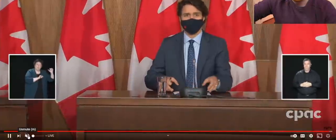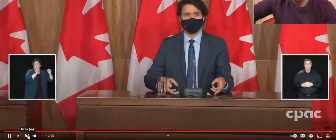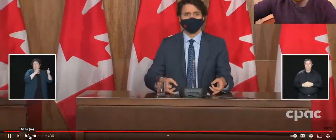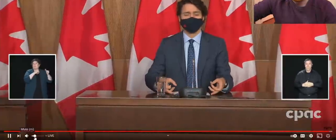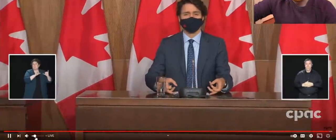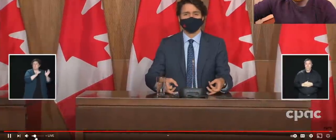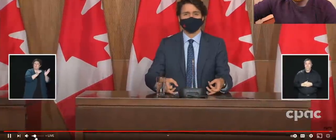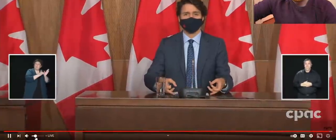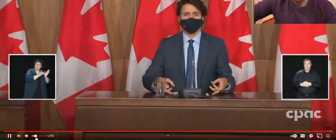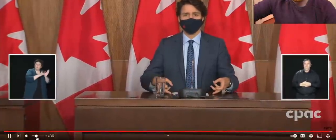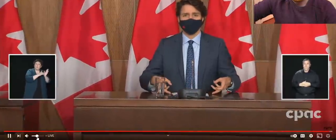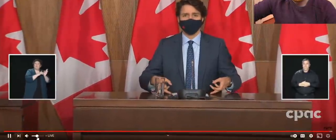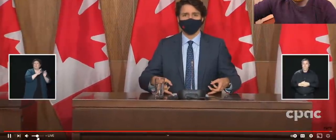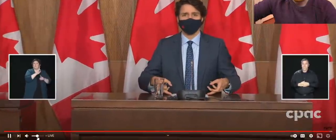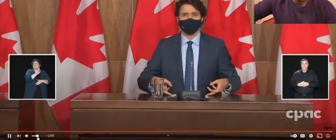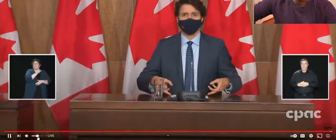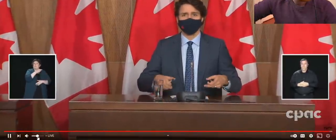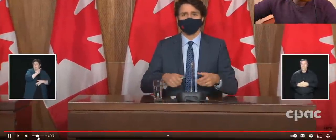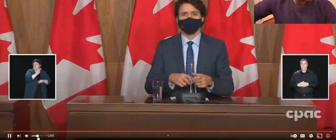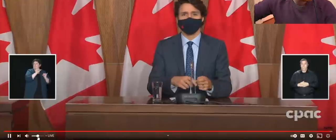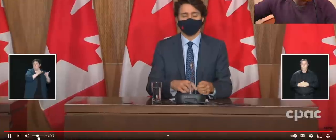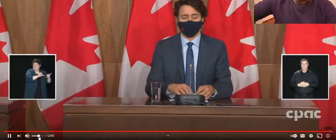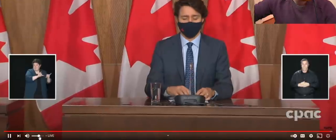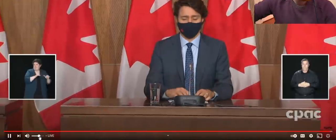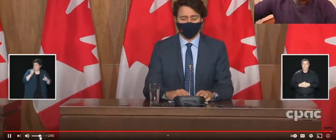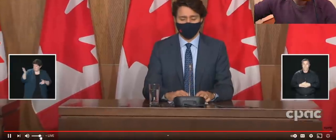listen in. Operator, over to you.